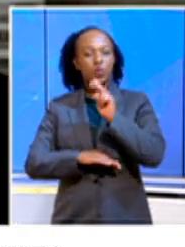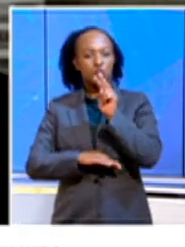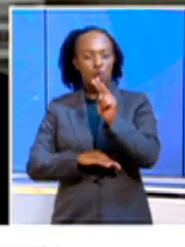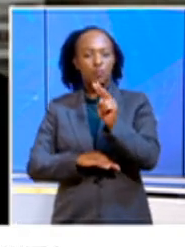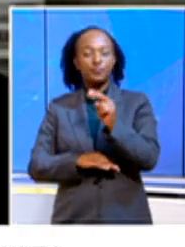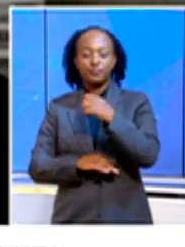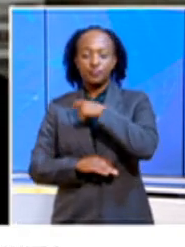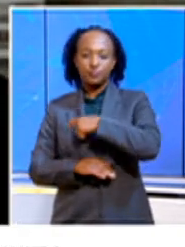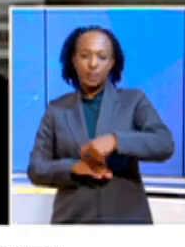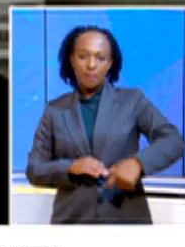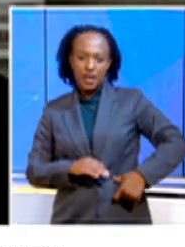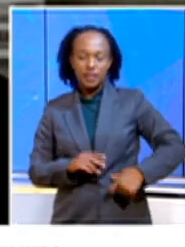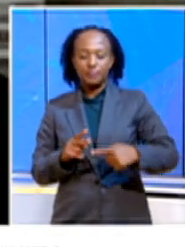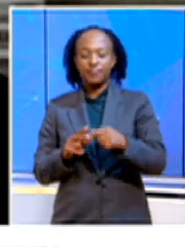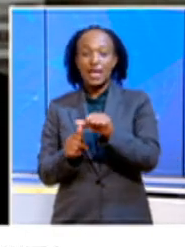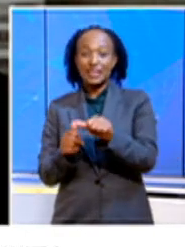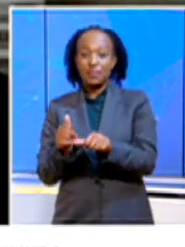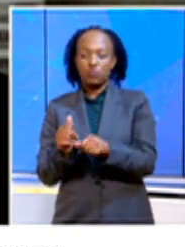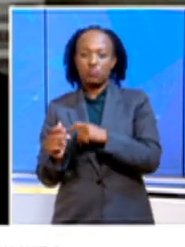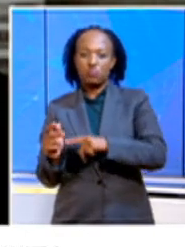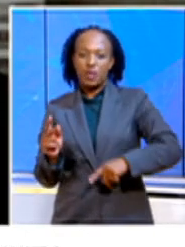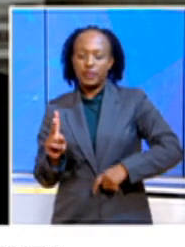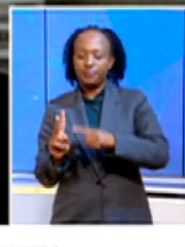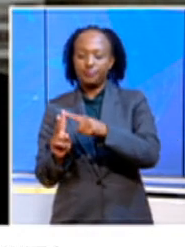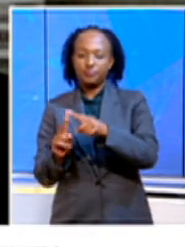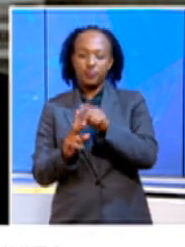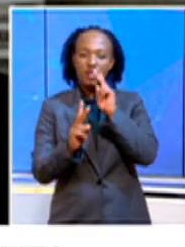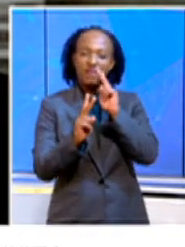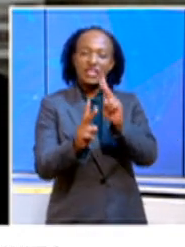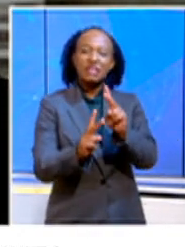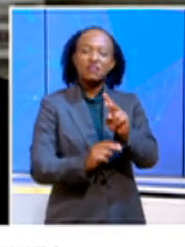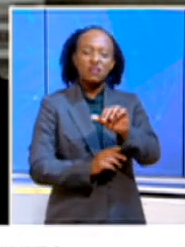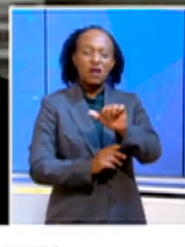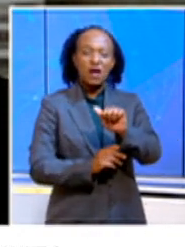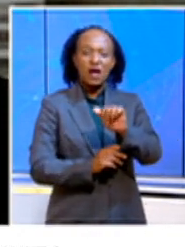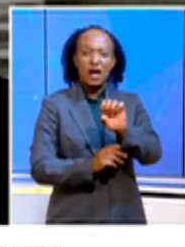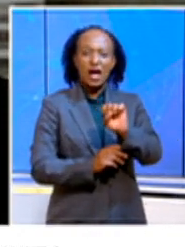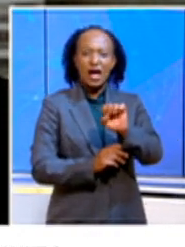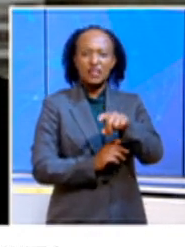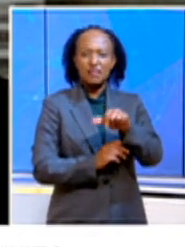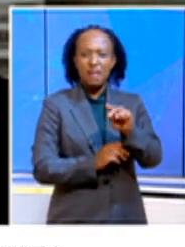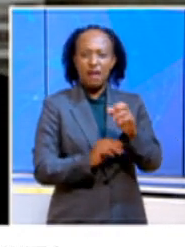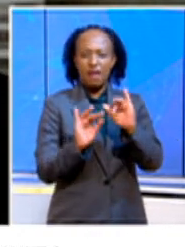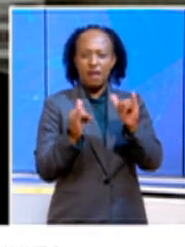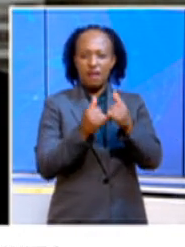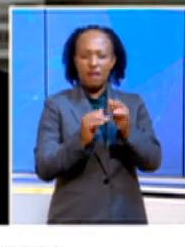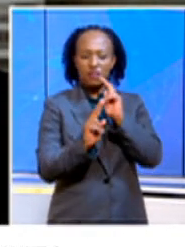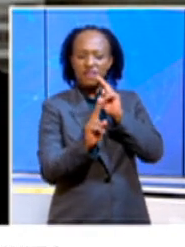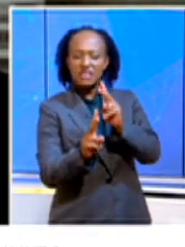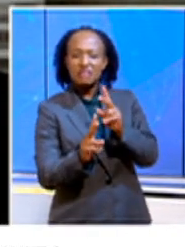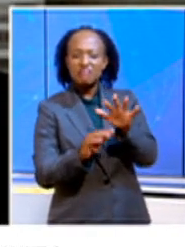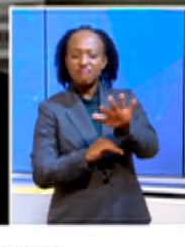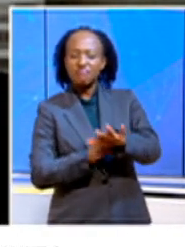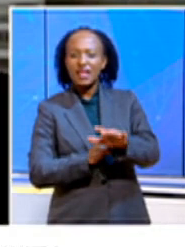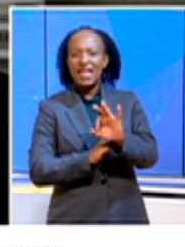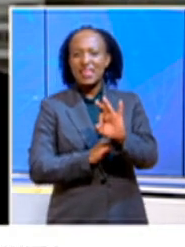president going on a walkabout at the Aspen facilities, looking at all of these vaccines, hearing stories how 300